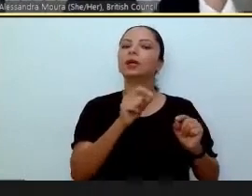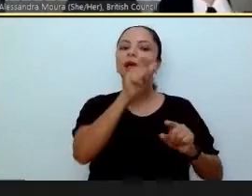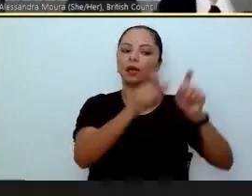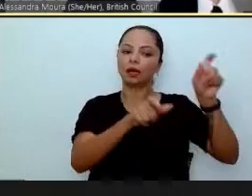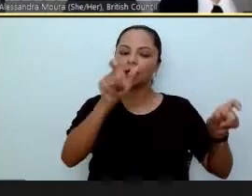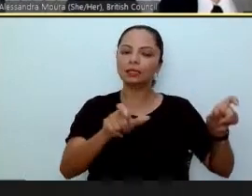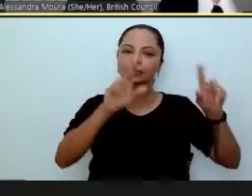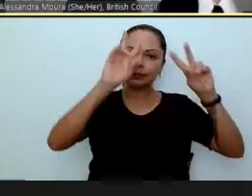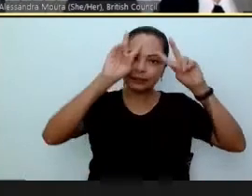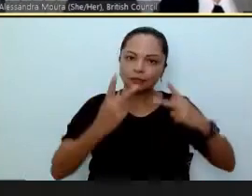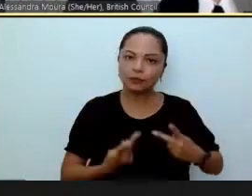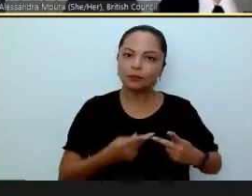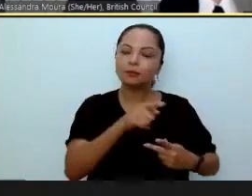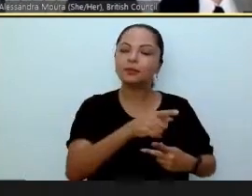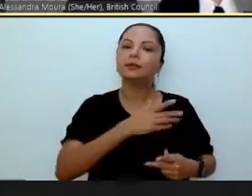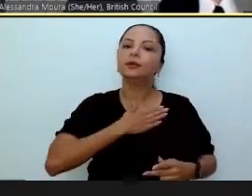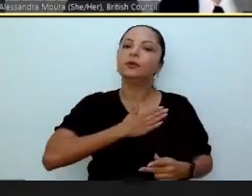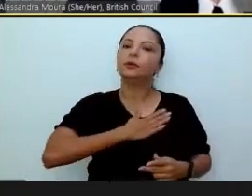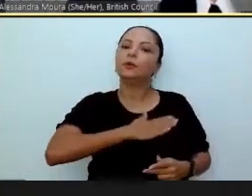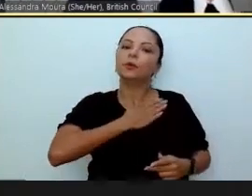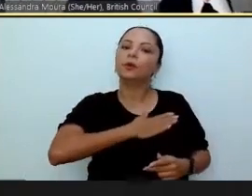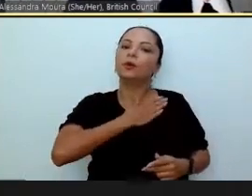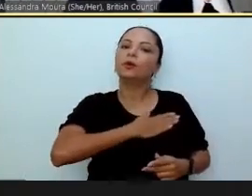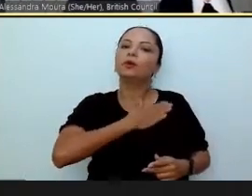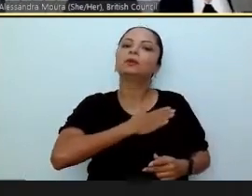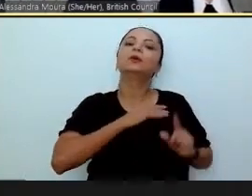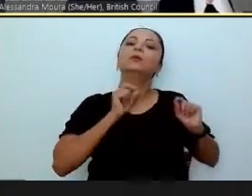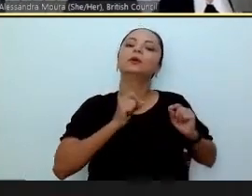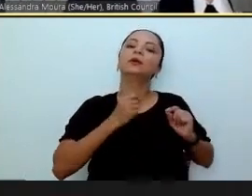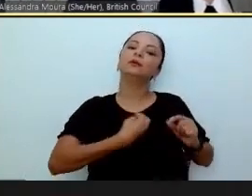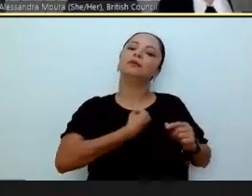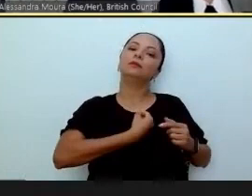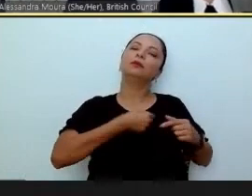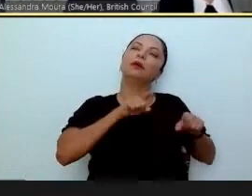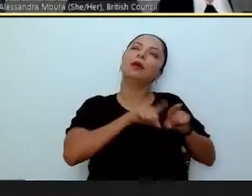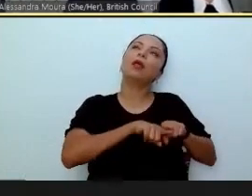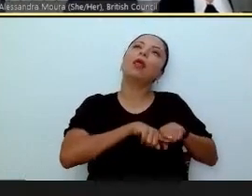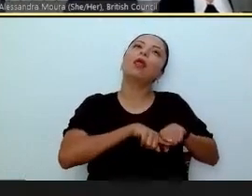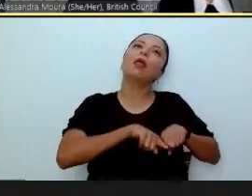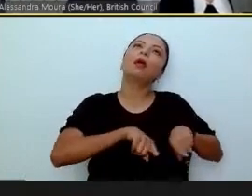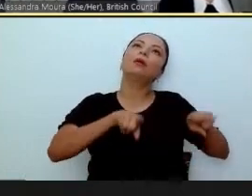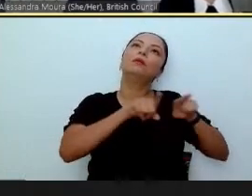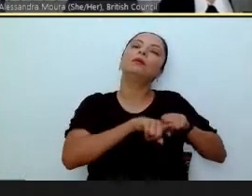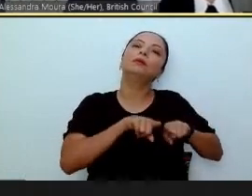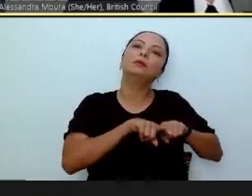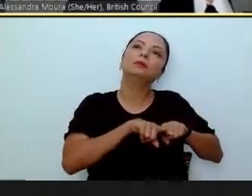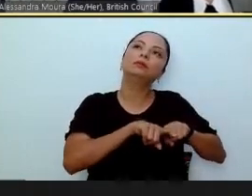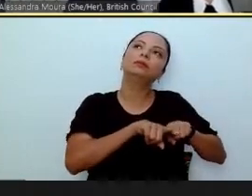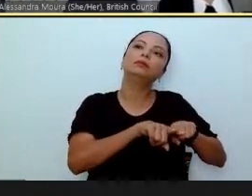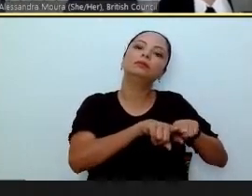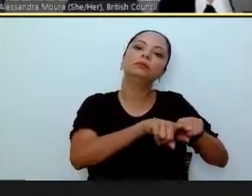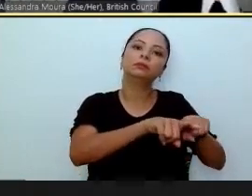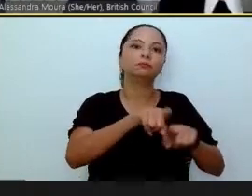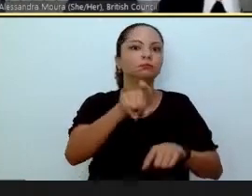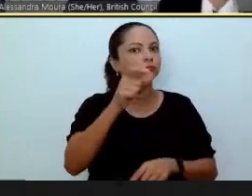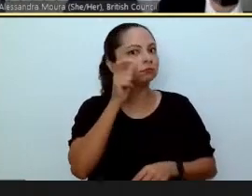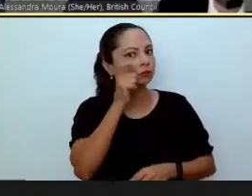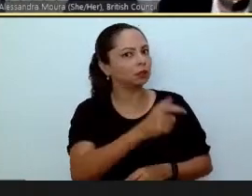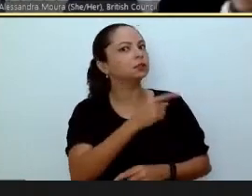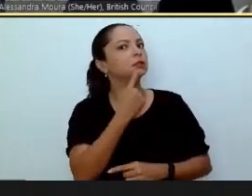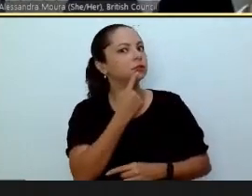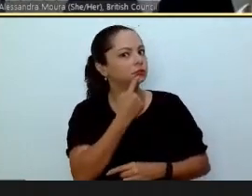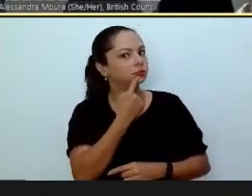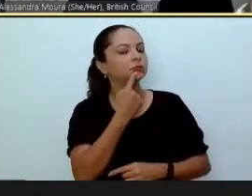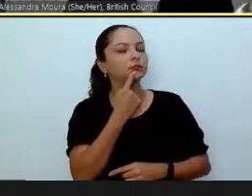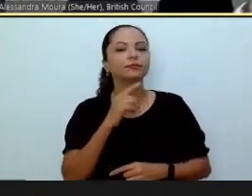live in their comfort zone. Interesting, Katja. And Ana Claudia mentions that we live, we